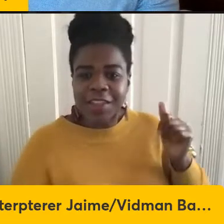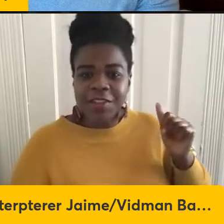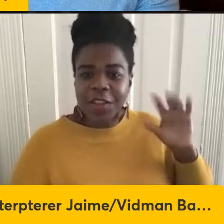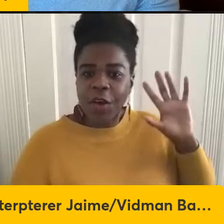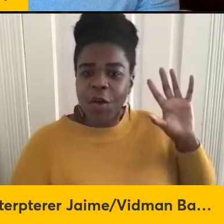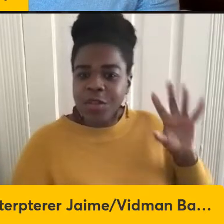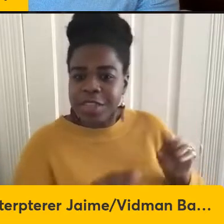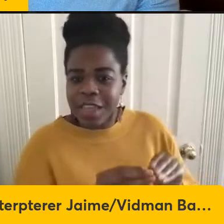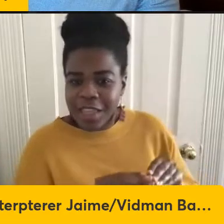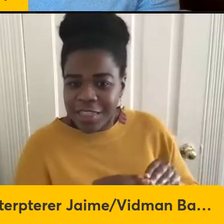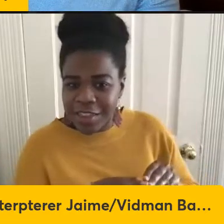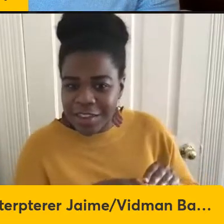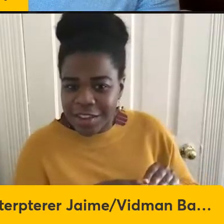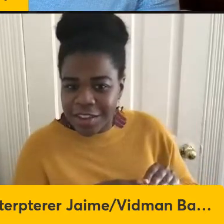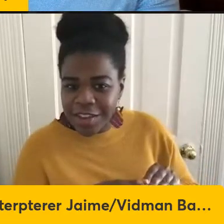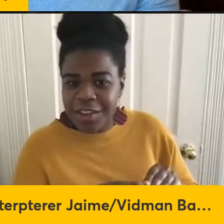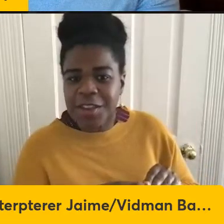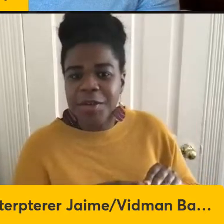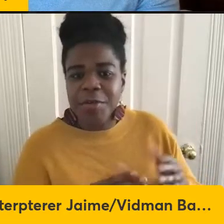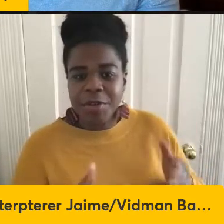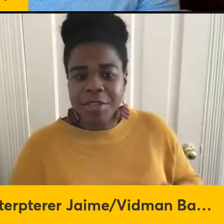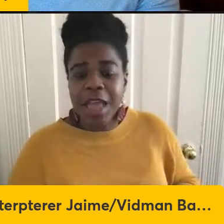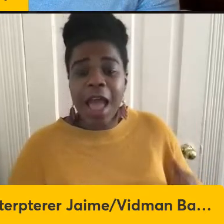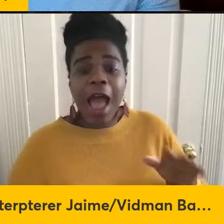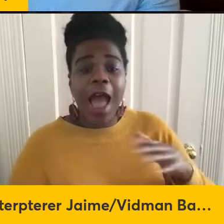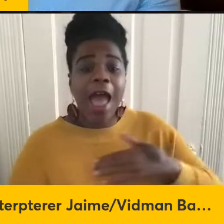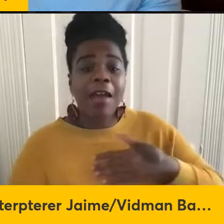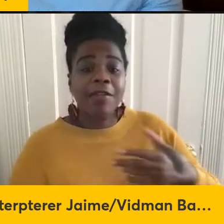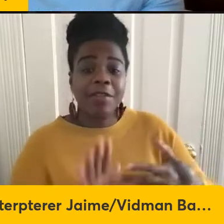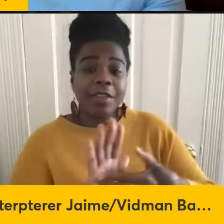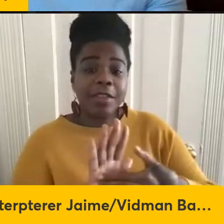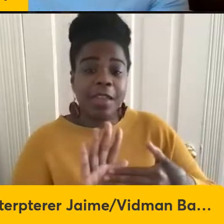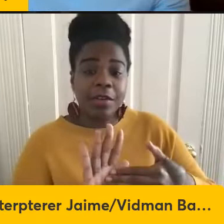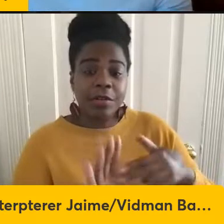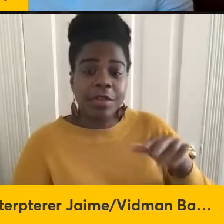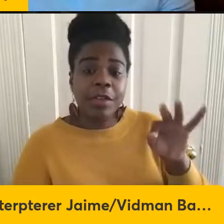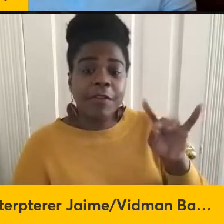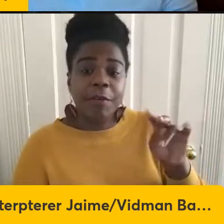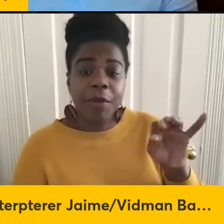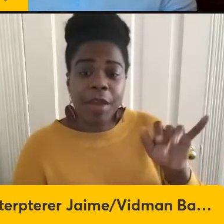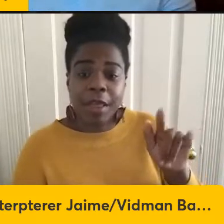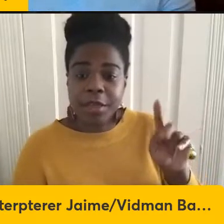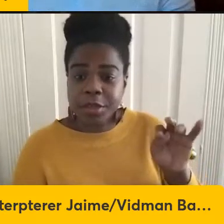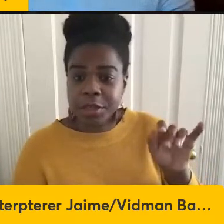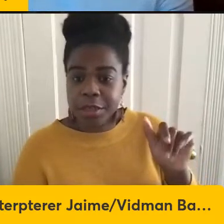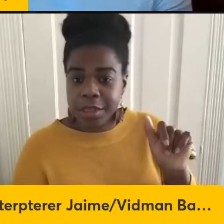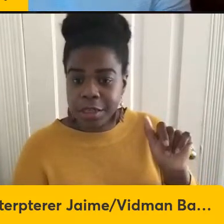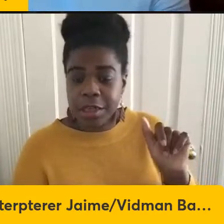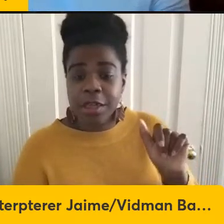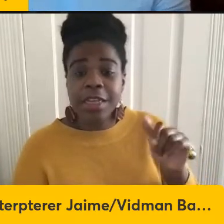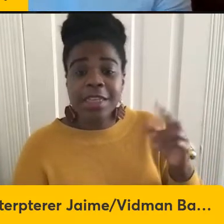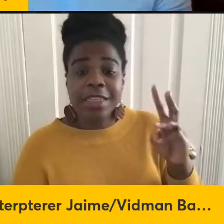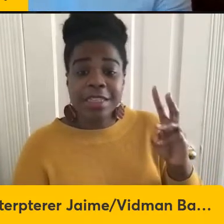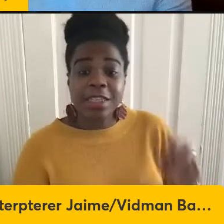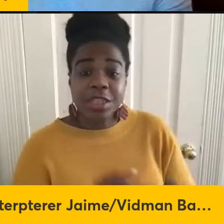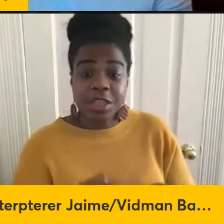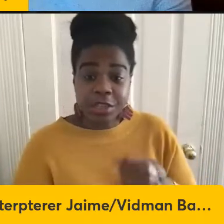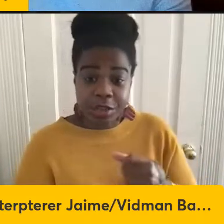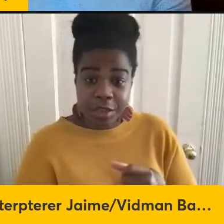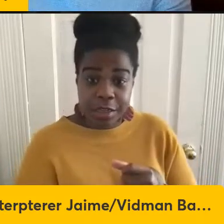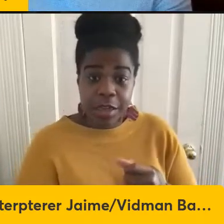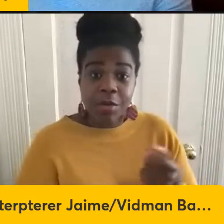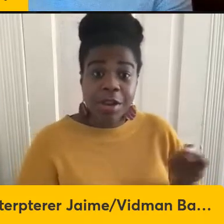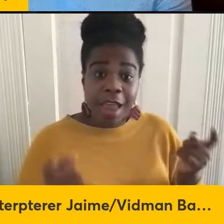was diagnosed with fibromyalgia like maybe 6 years ago now. And I find myself, like, when that diagnosis happened,